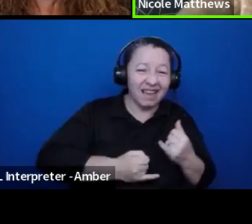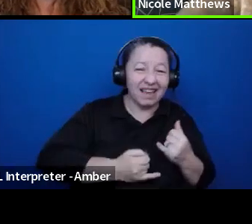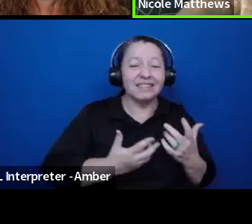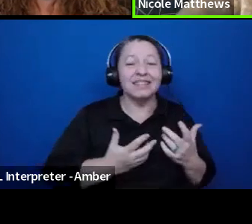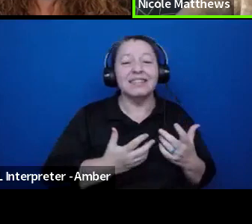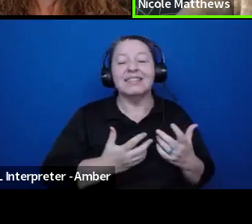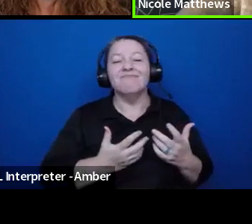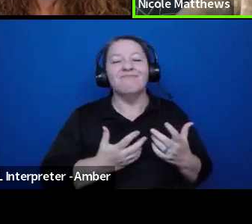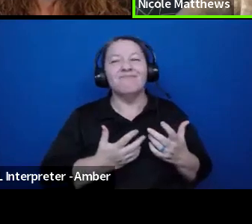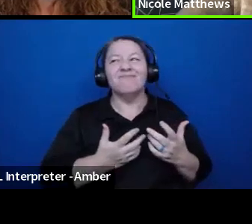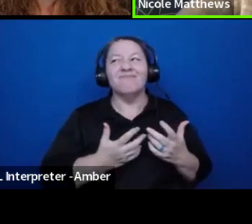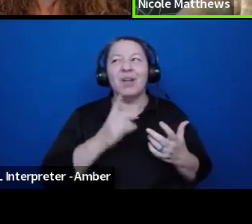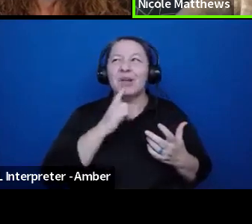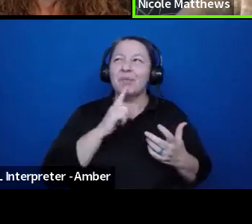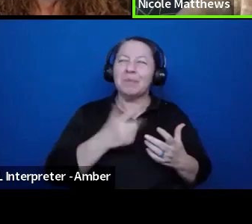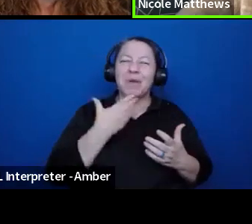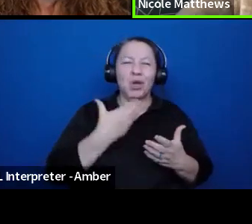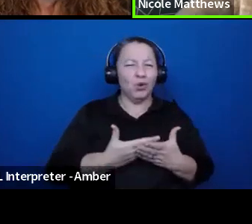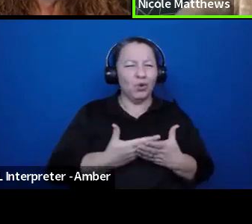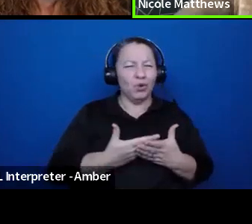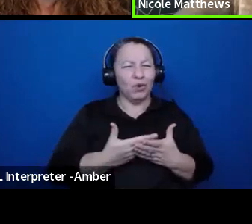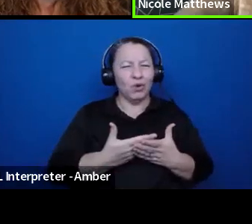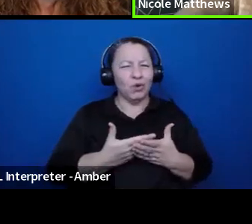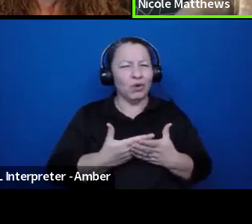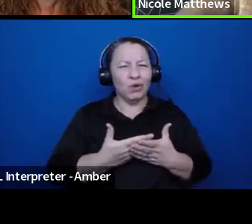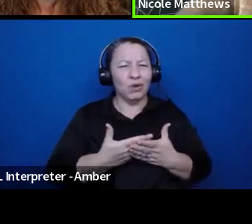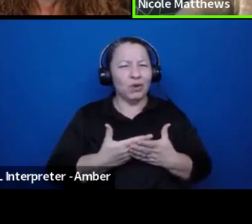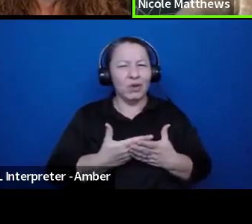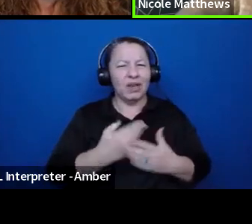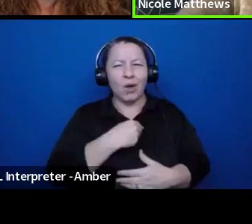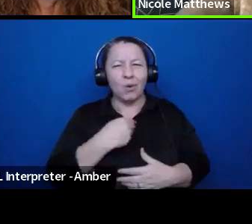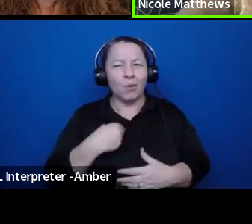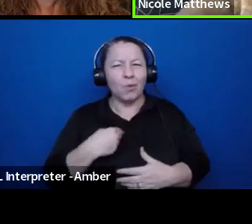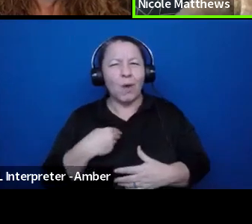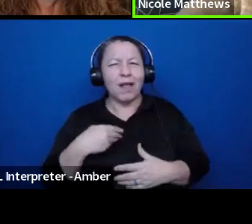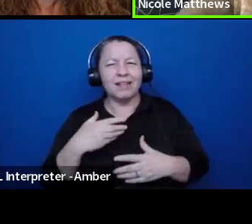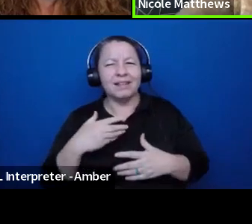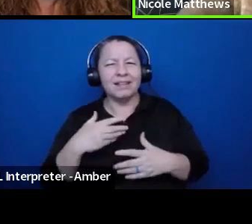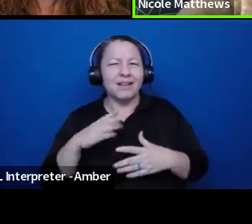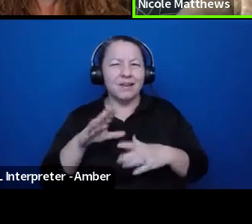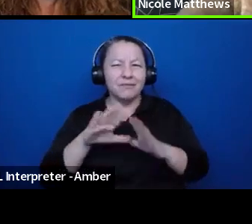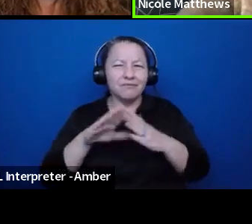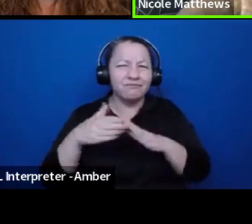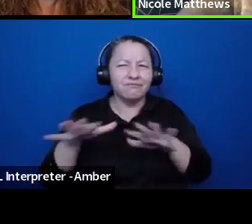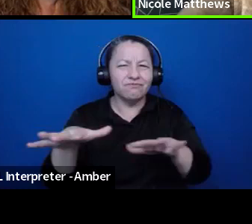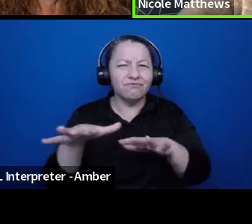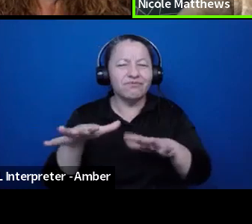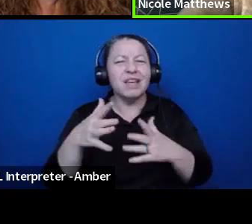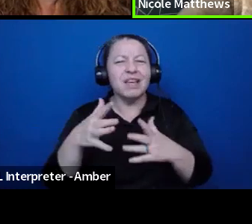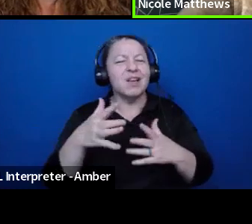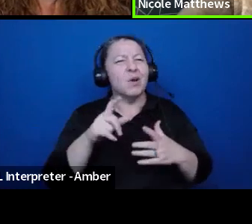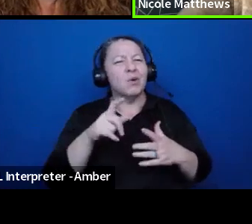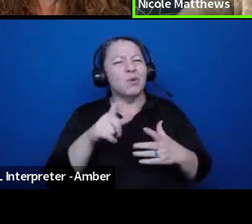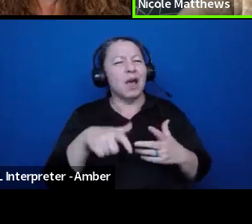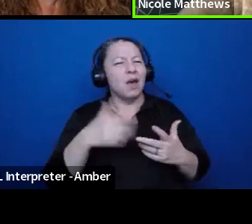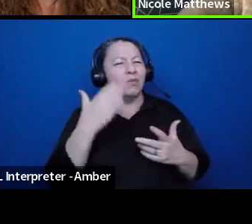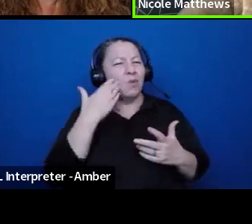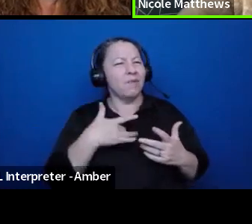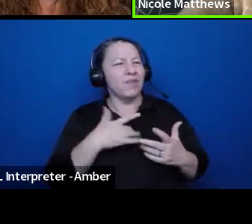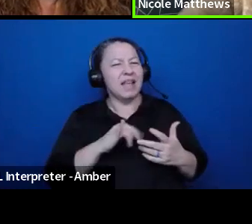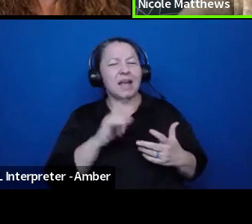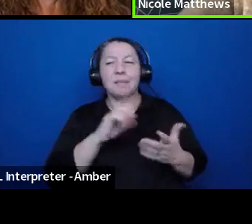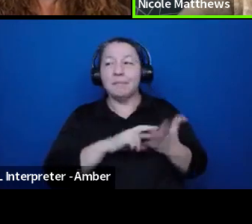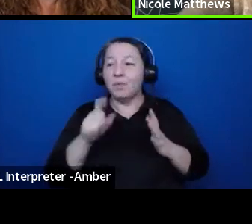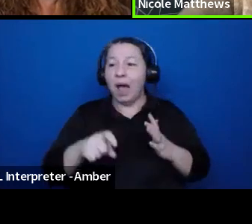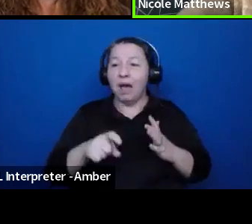in order to be a good relative, we have to know what that feels like. And that means we have to be a good relative to ourselves first,